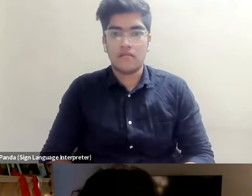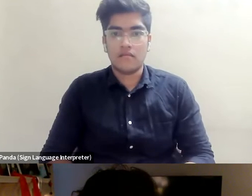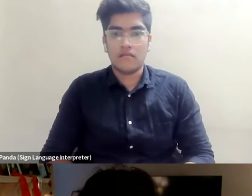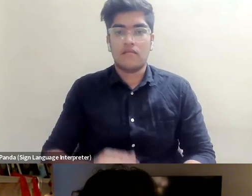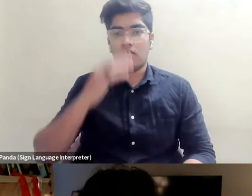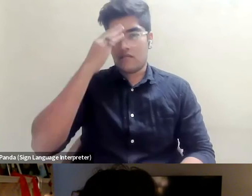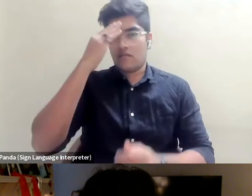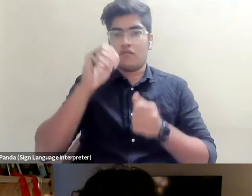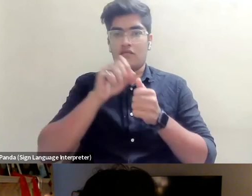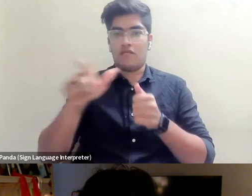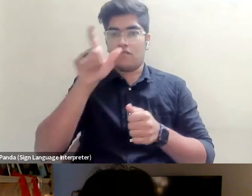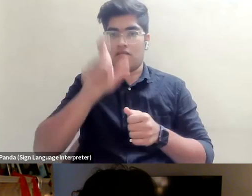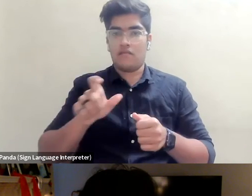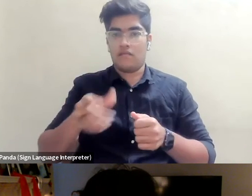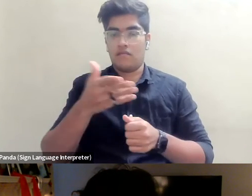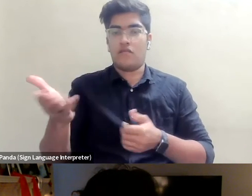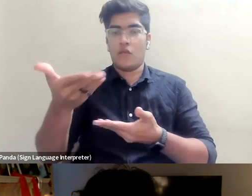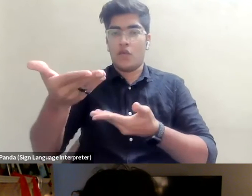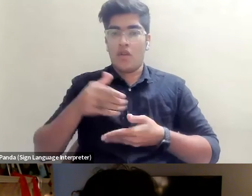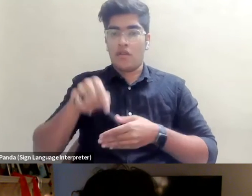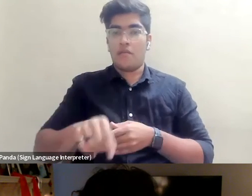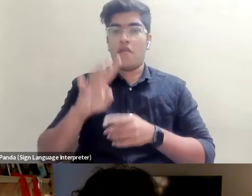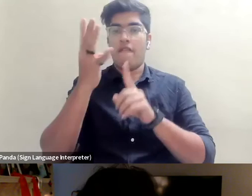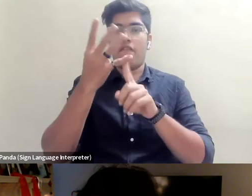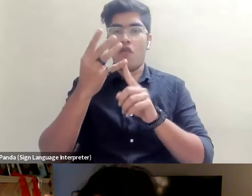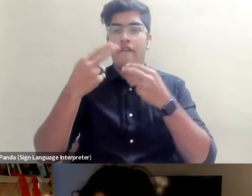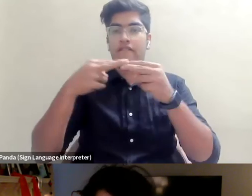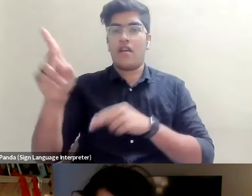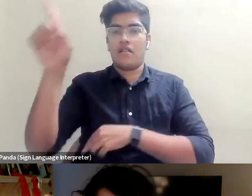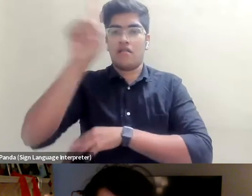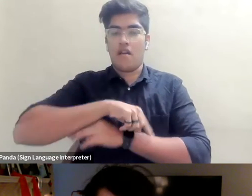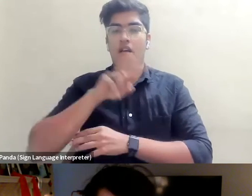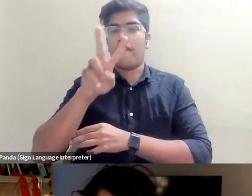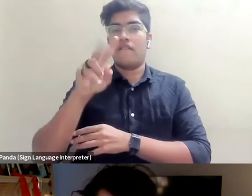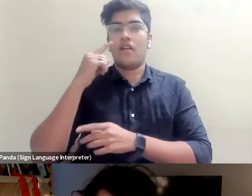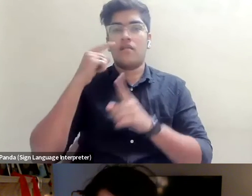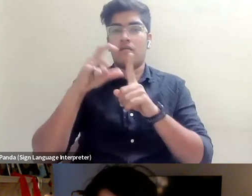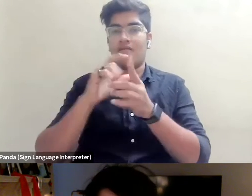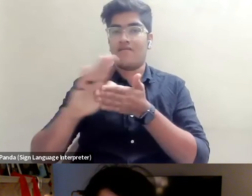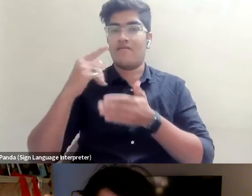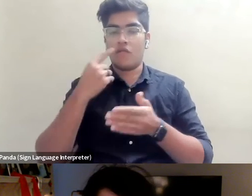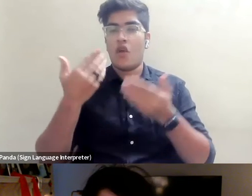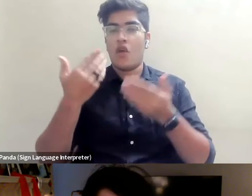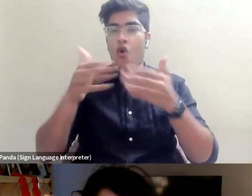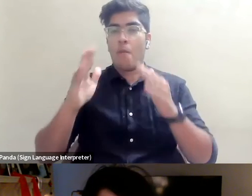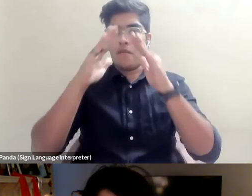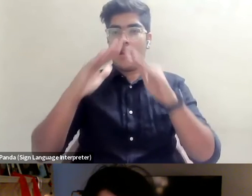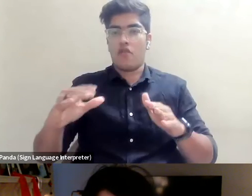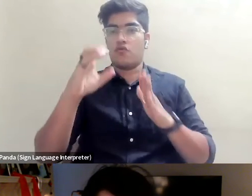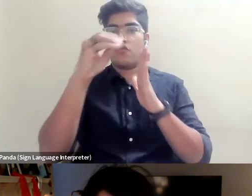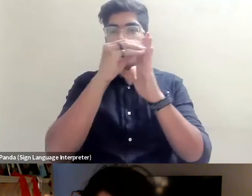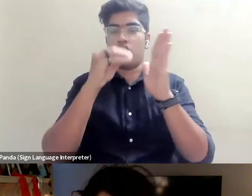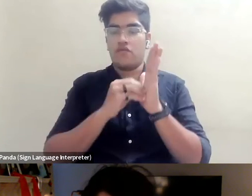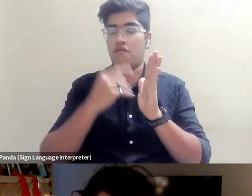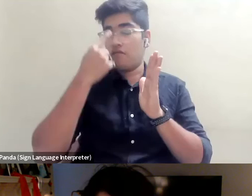Hi everyone, welcome to the fourth and final day of Vidhi's Constitution Open House on taking the Constitution